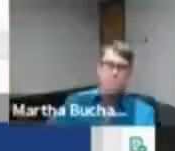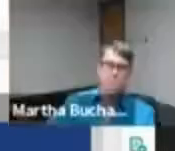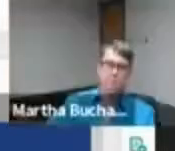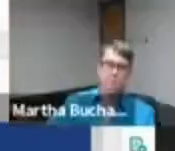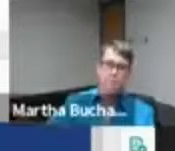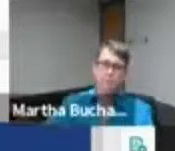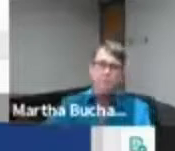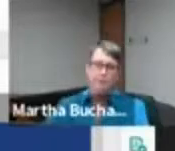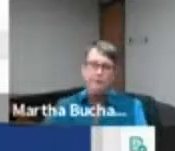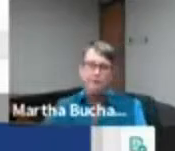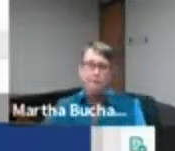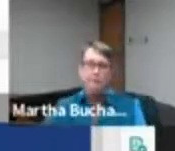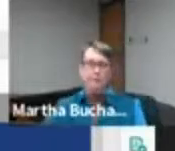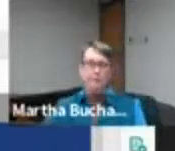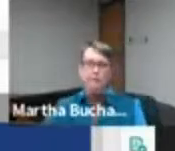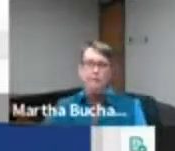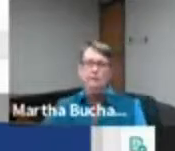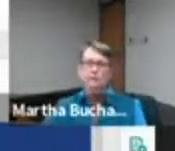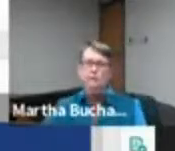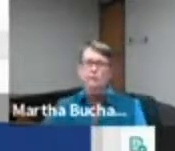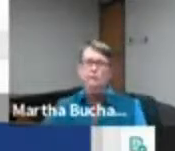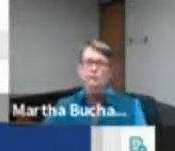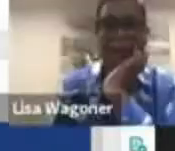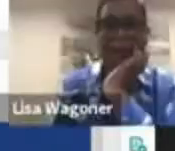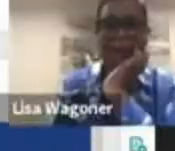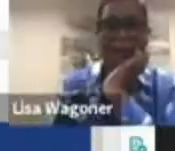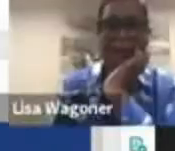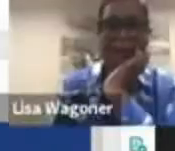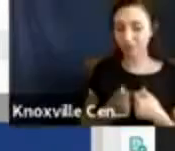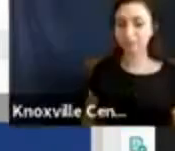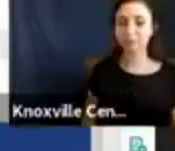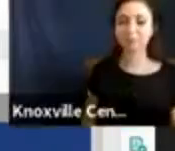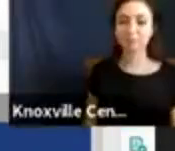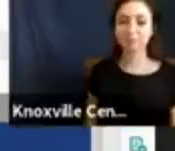Hold on, we're having a challenge.